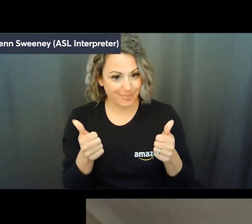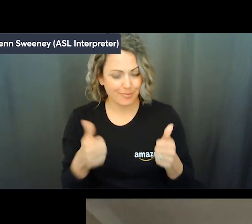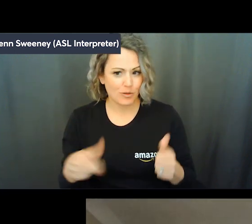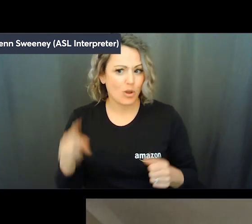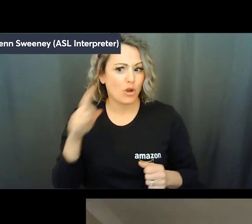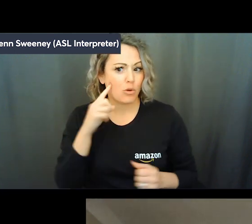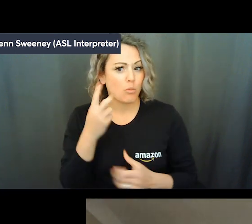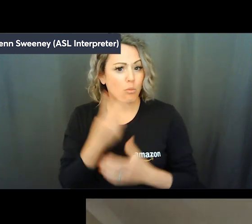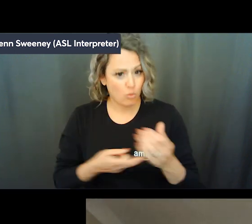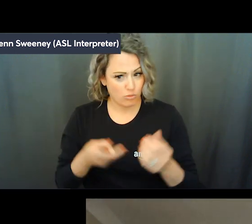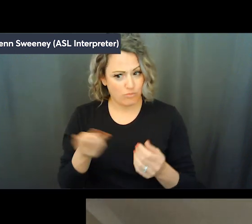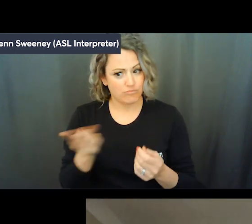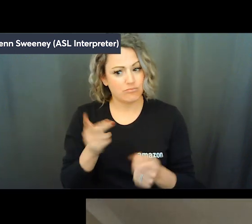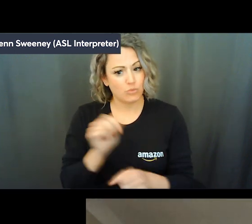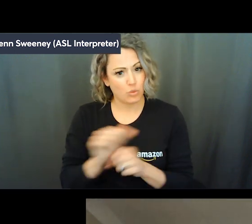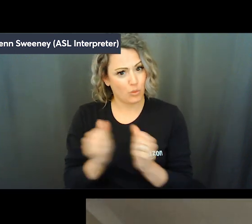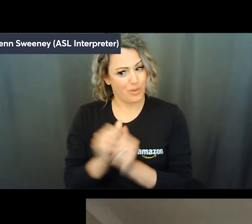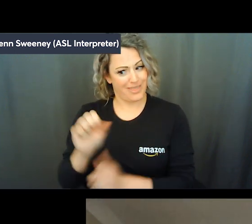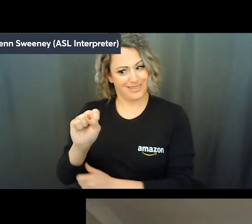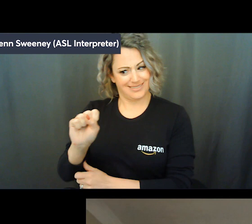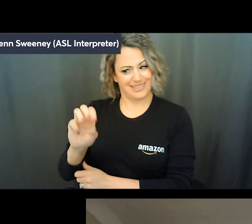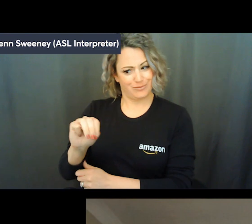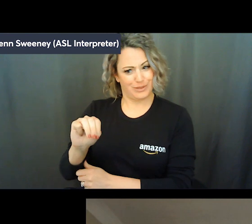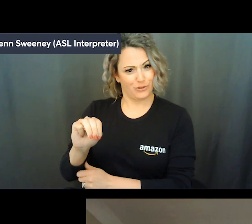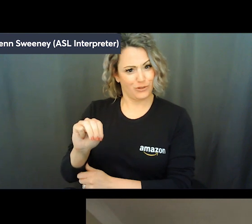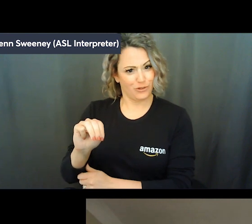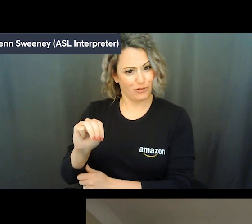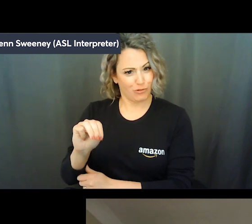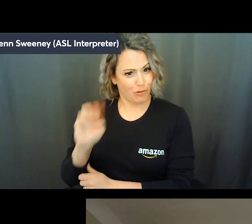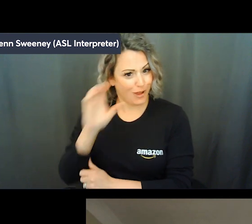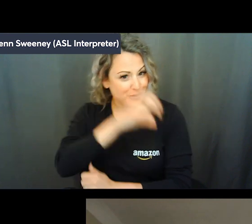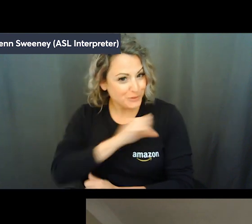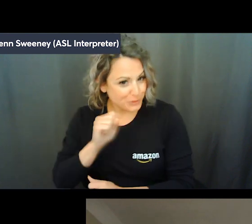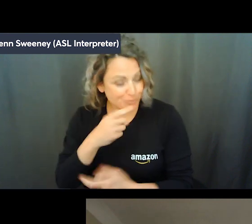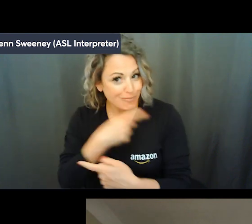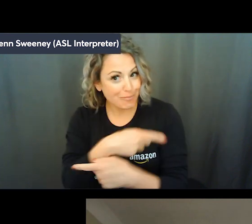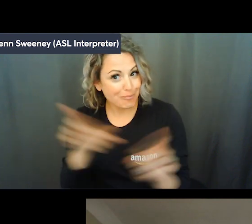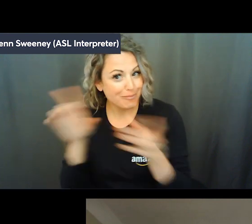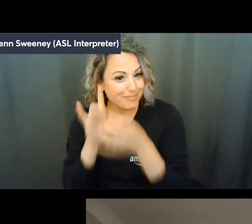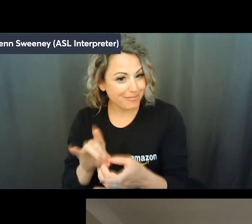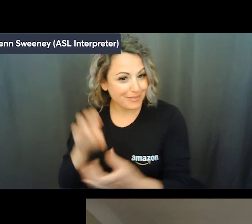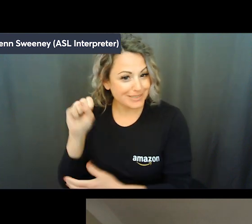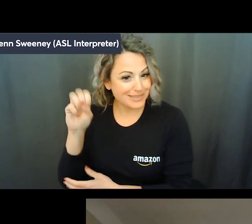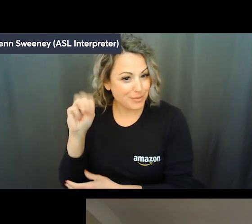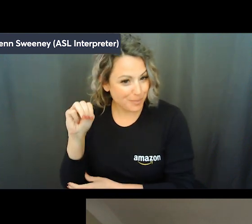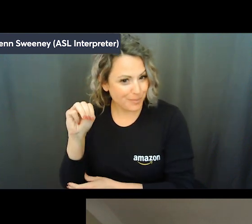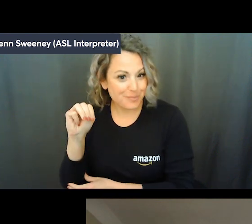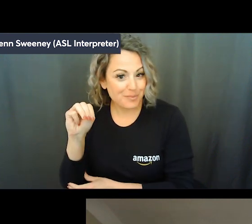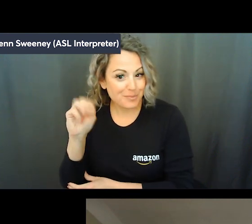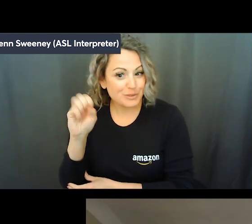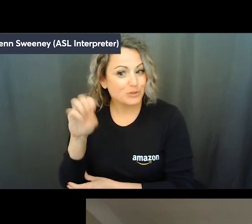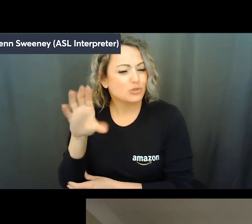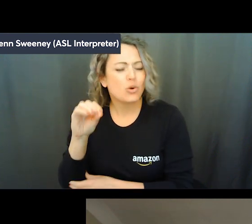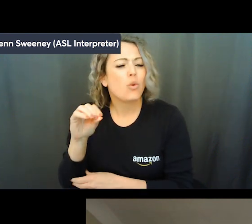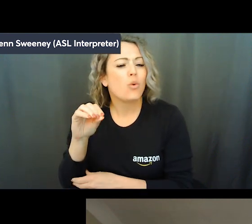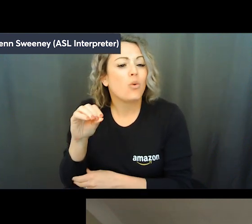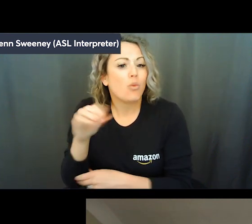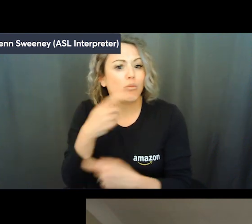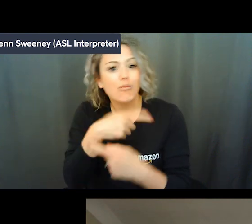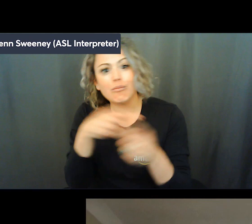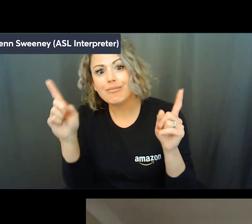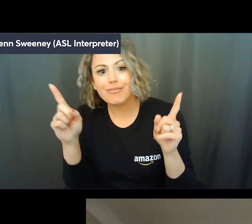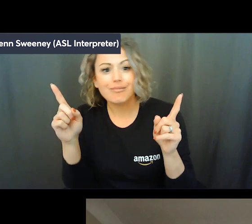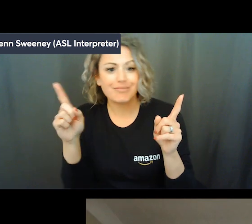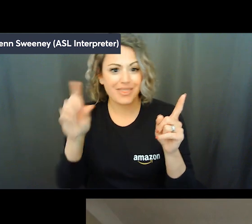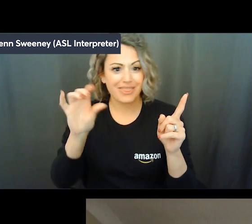of you working with SageMaker, so I assume our announcement has to do with SageMaker. What is the service and announcement that